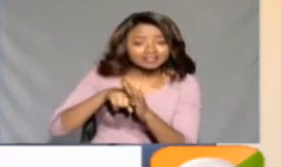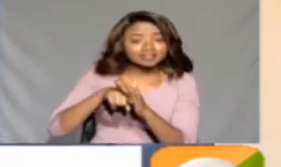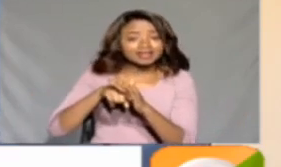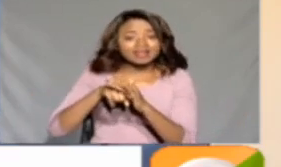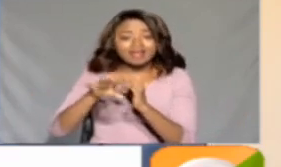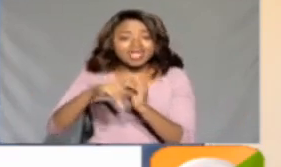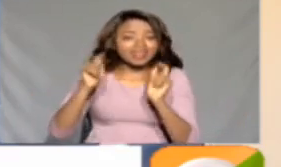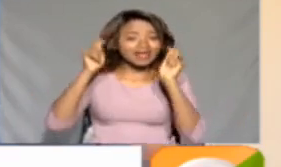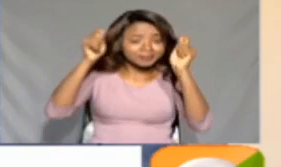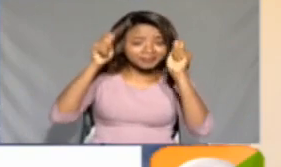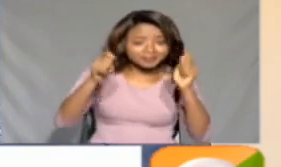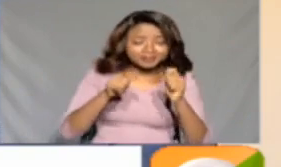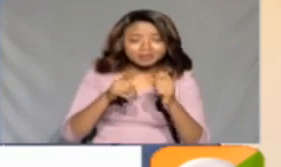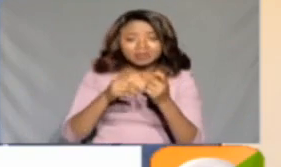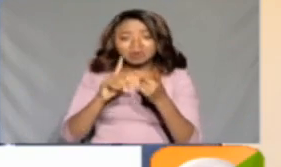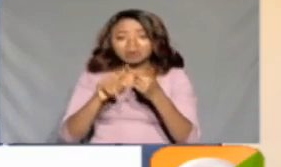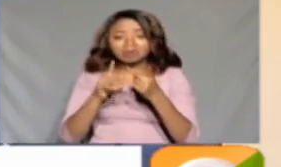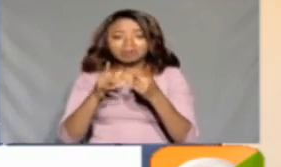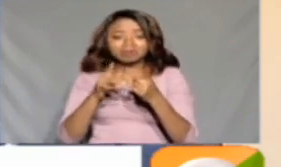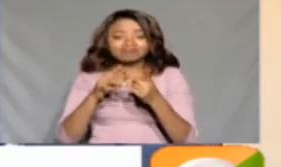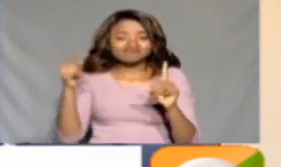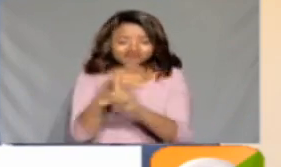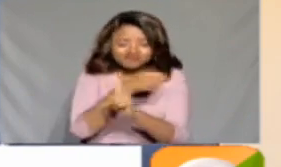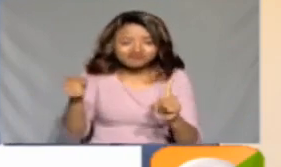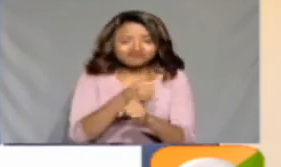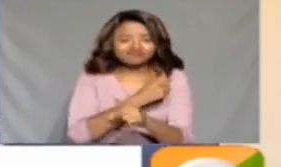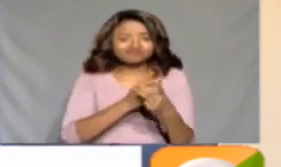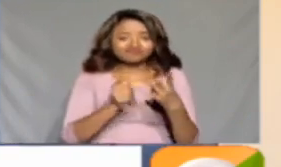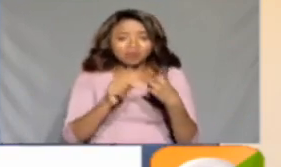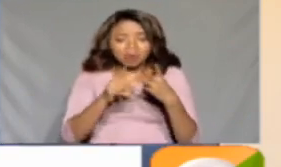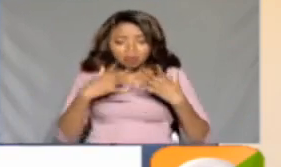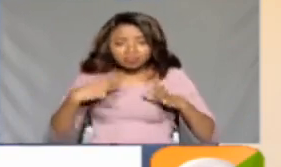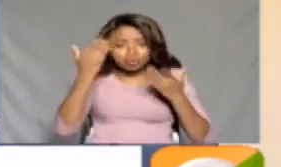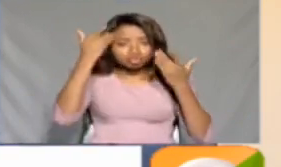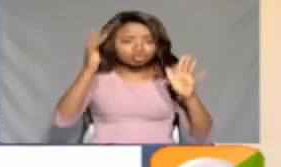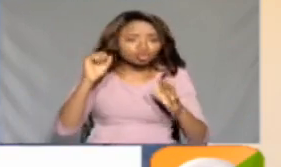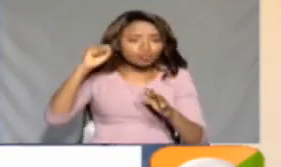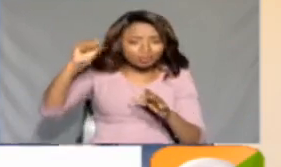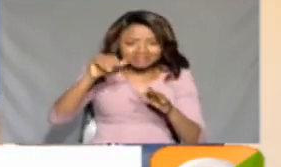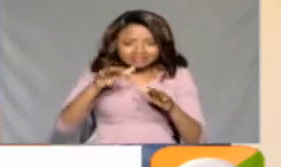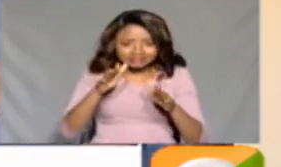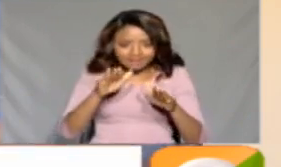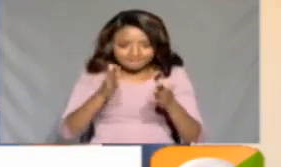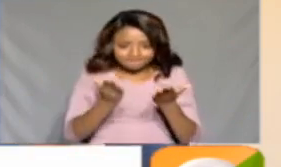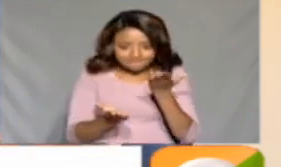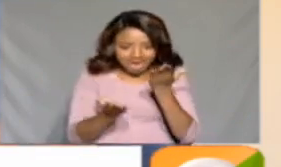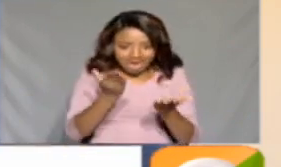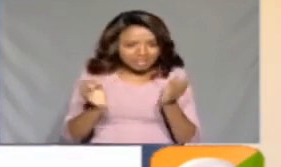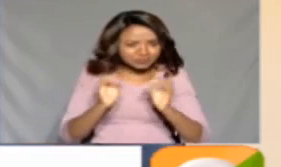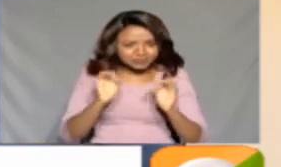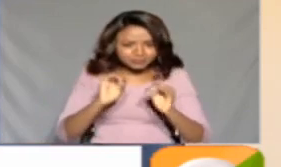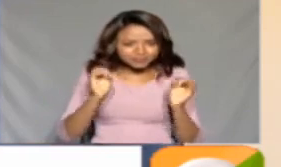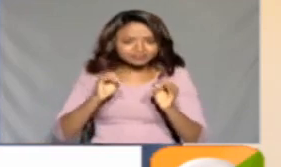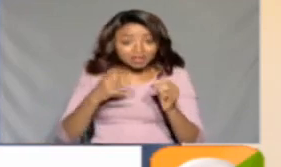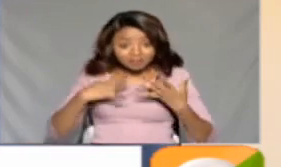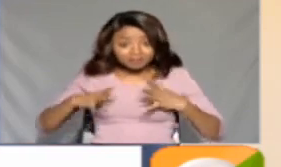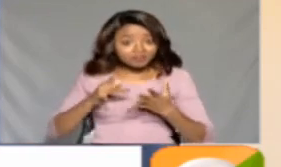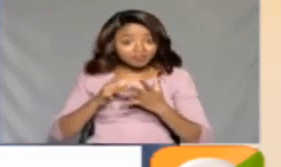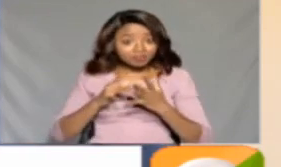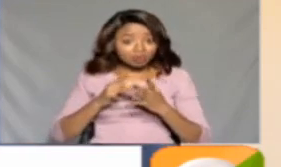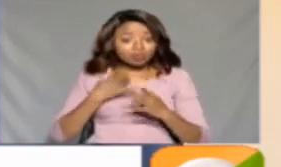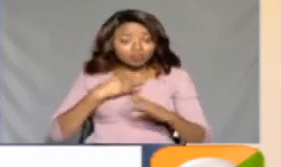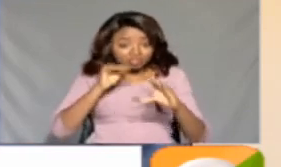in the streets, where people are not certain of political stability. In fact, Kenya scores very well in other indices